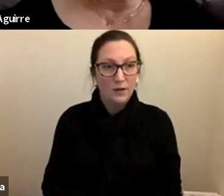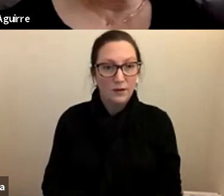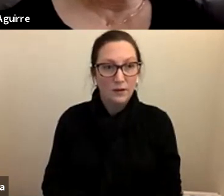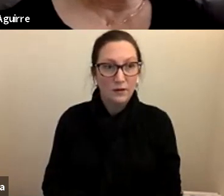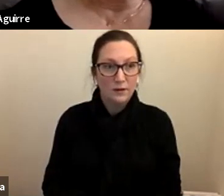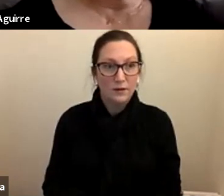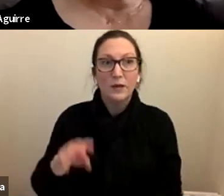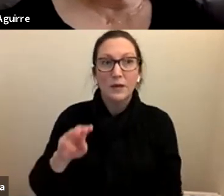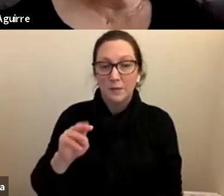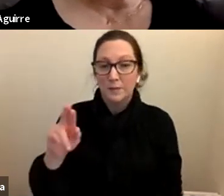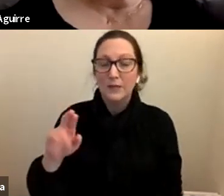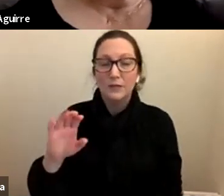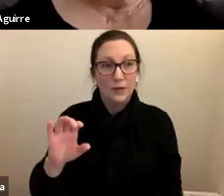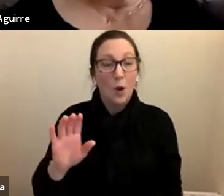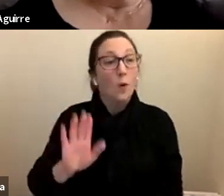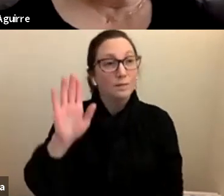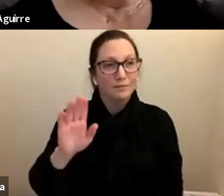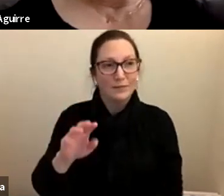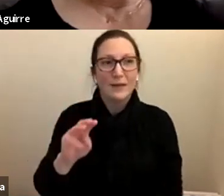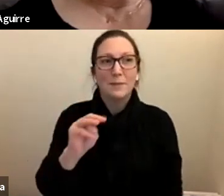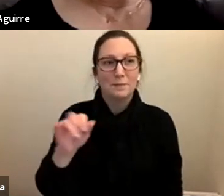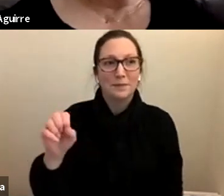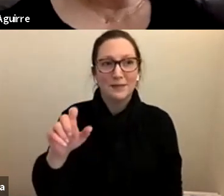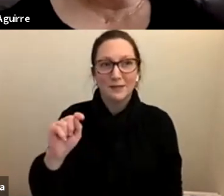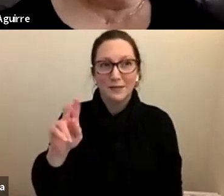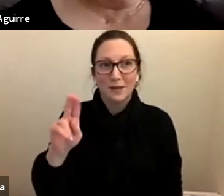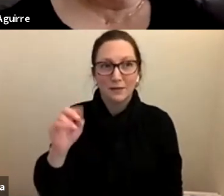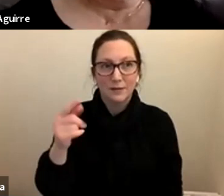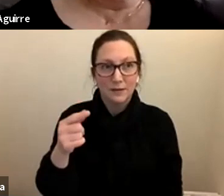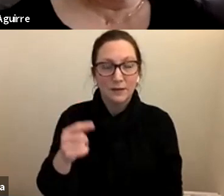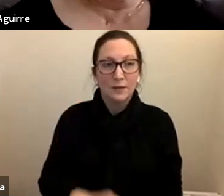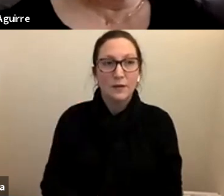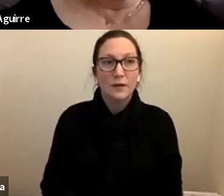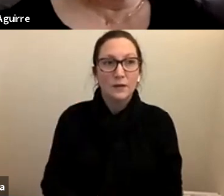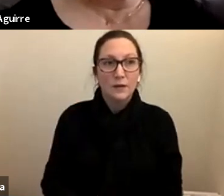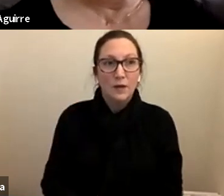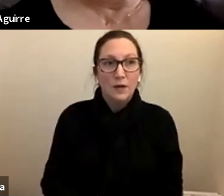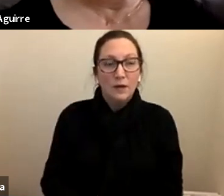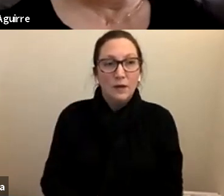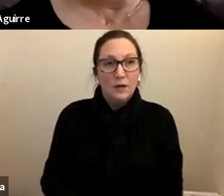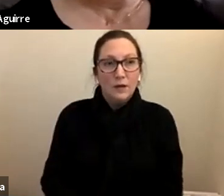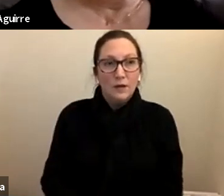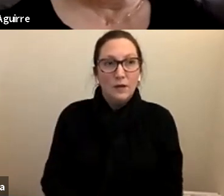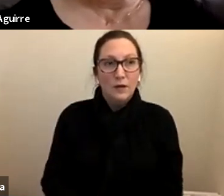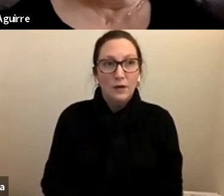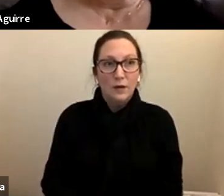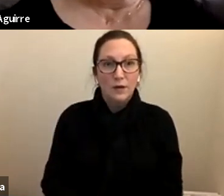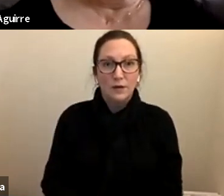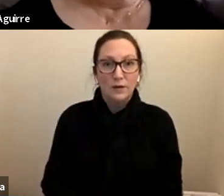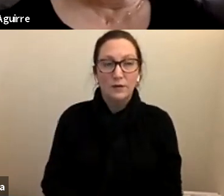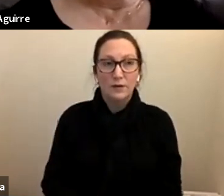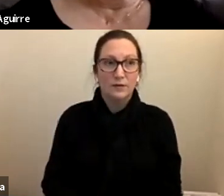I'm sure there will be some other. Oops, Ms. Tong, I'm sorry, go ahead. Well, I guess just for, so we've now thrown a lot